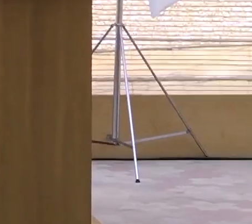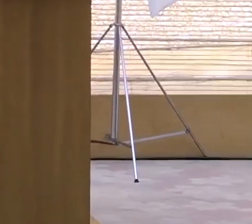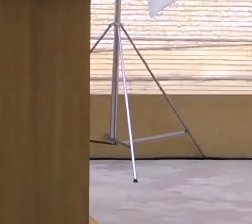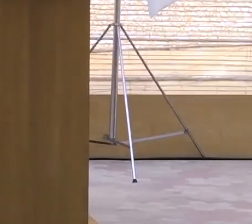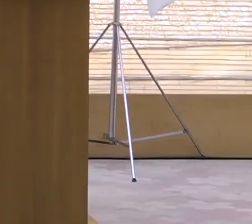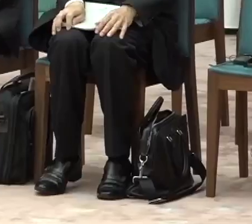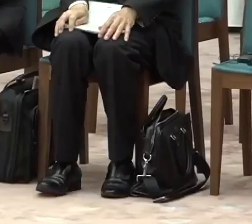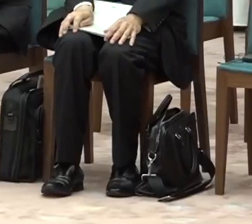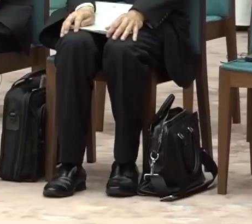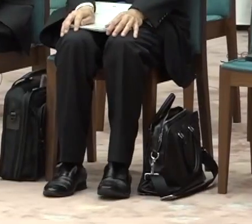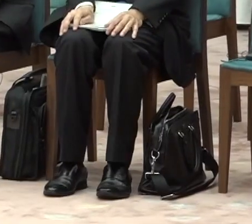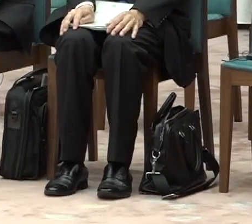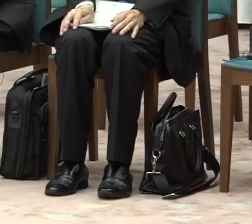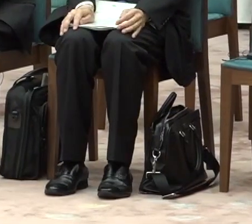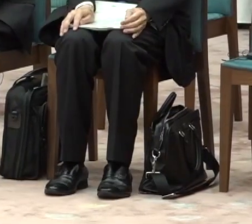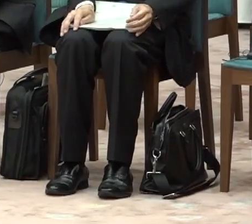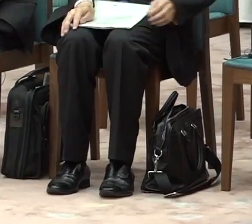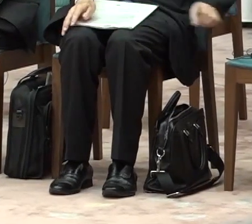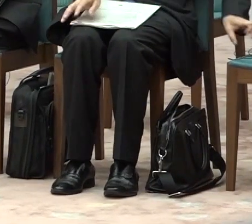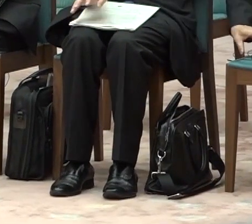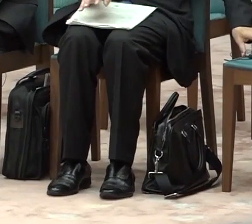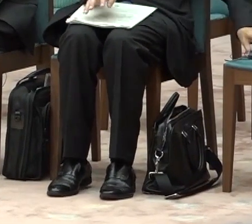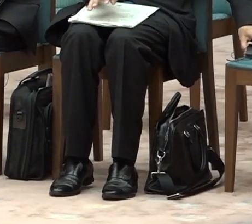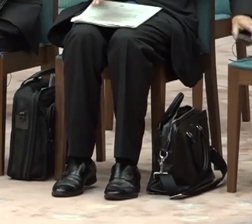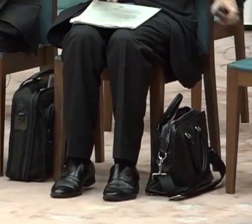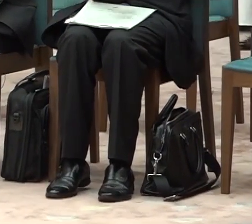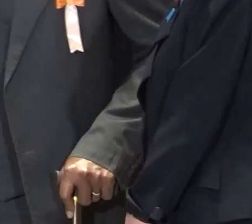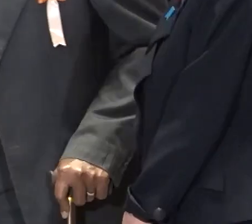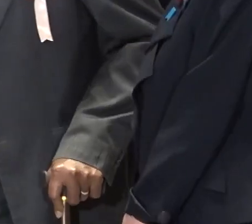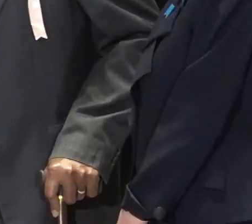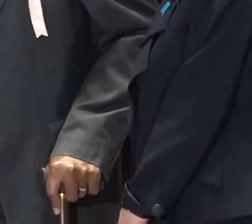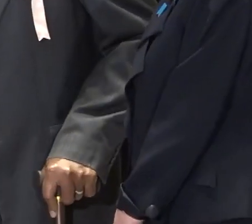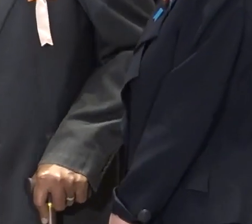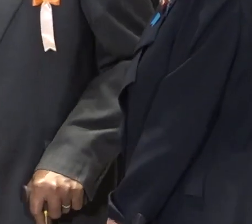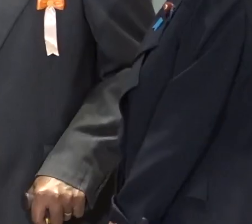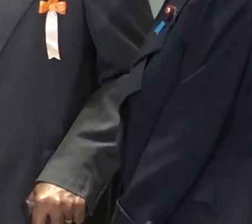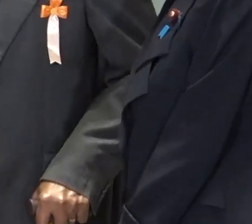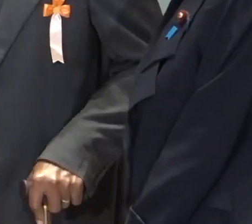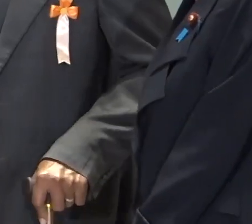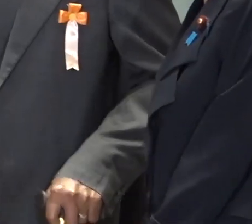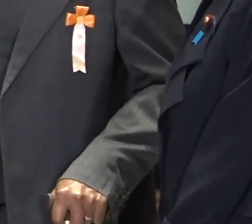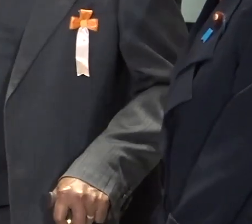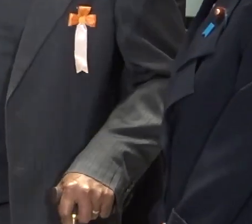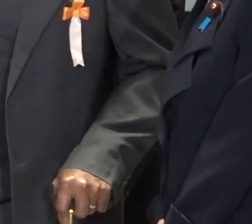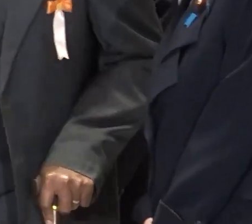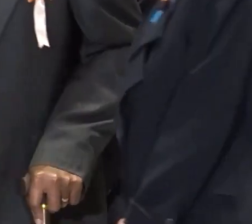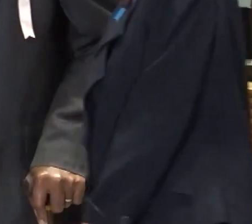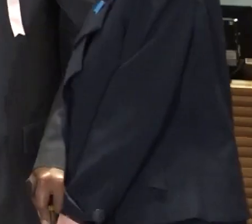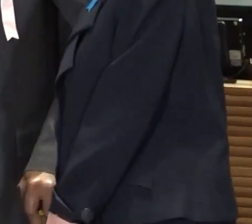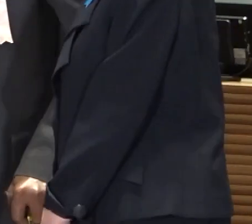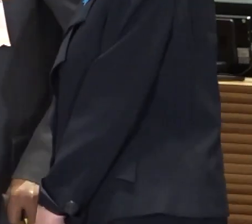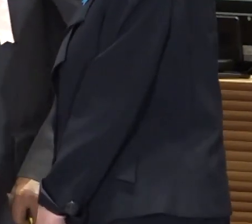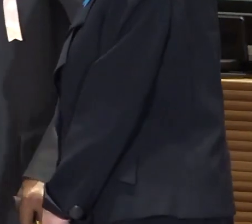pertinent regional issues. Japan expressed its strong support for regional unity and the Pacific